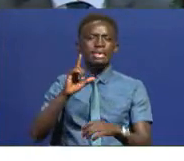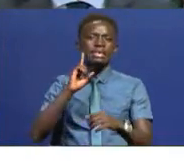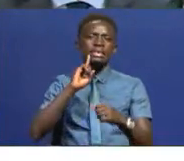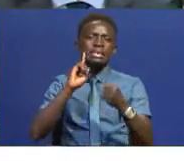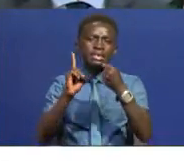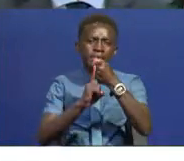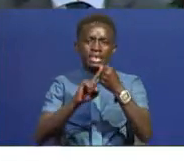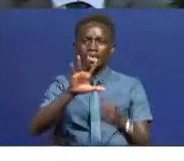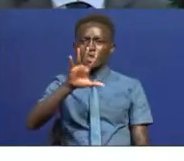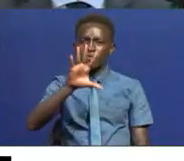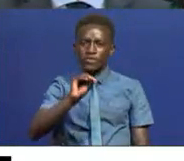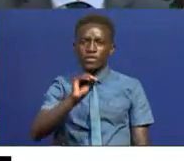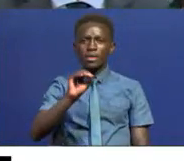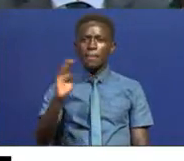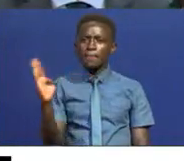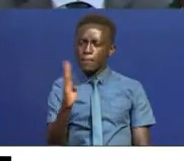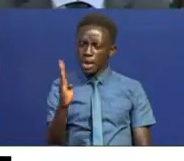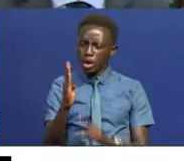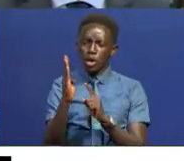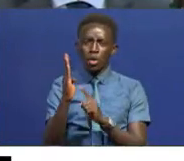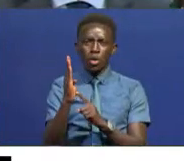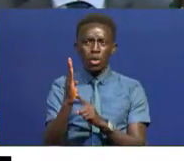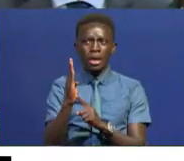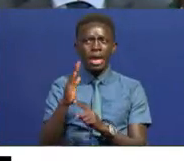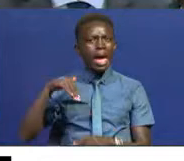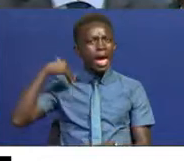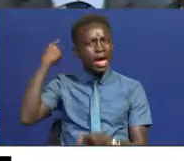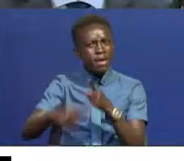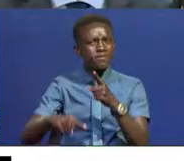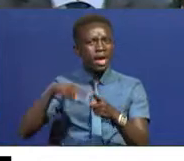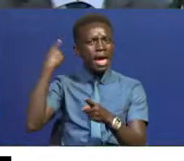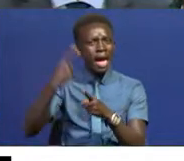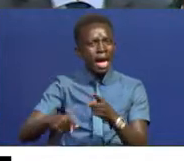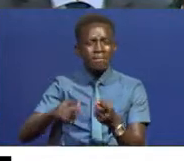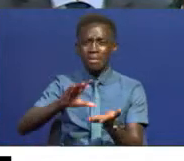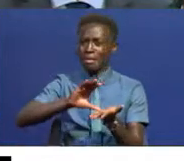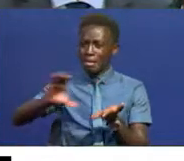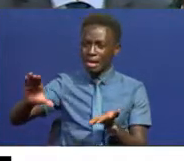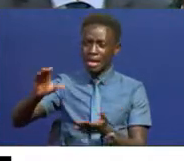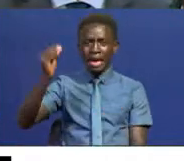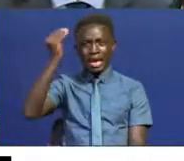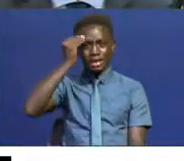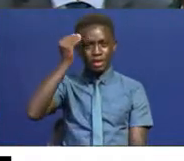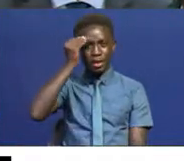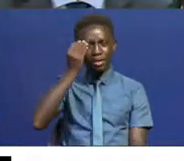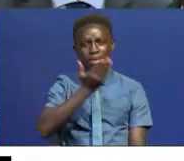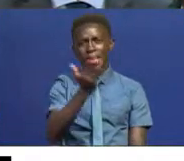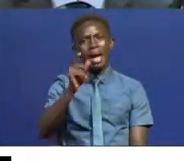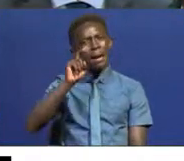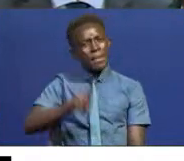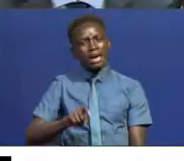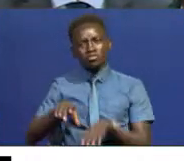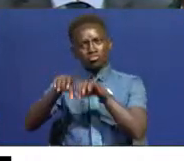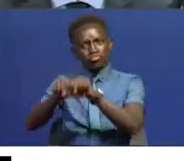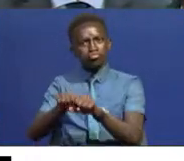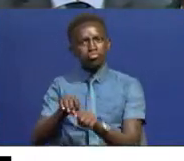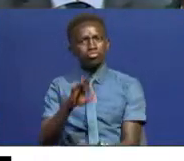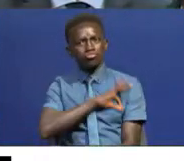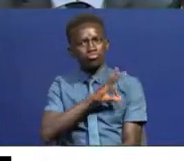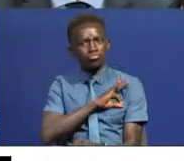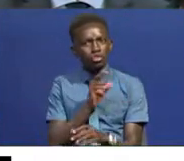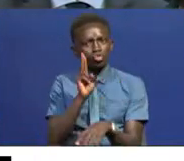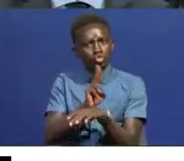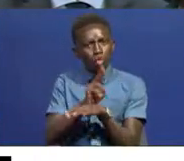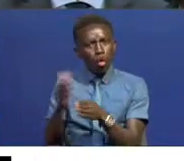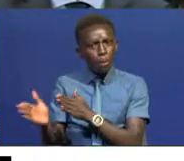650 billion Kenya shillings every year we spend on education. You should be able to take advantage of the 650 billion we spend